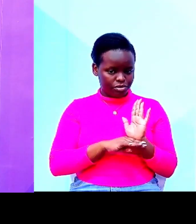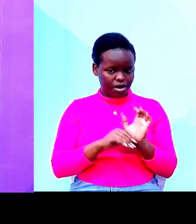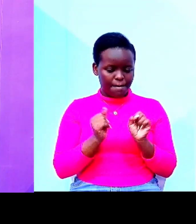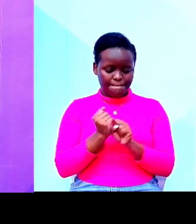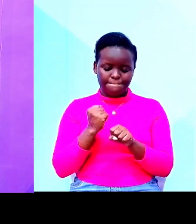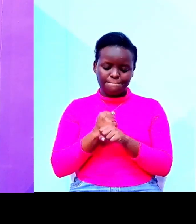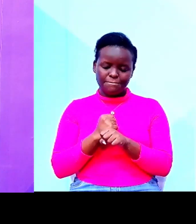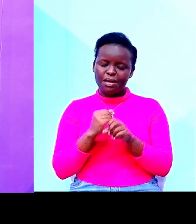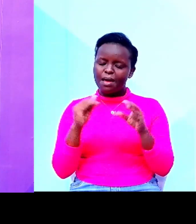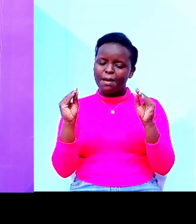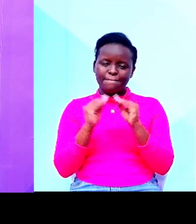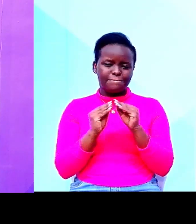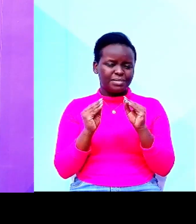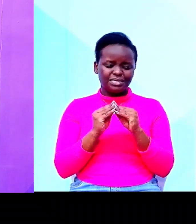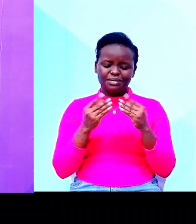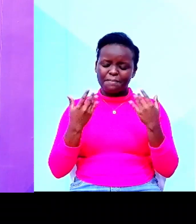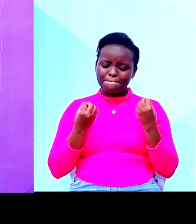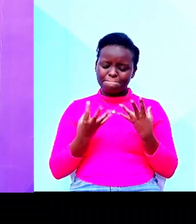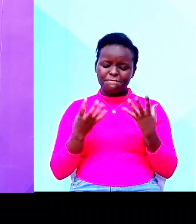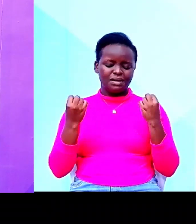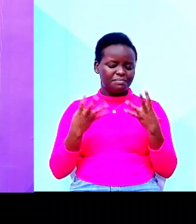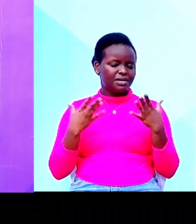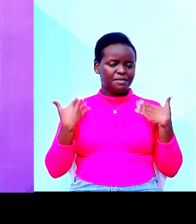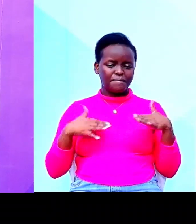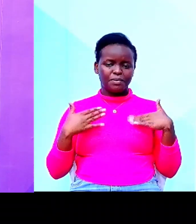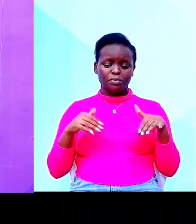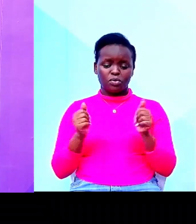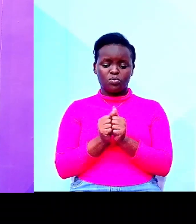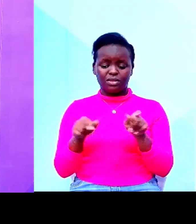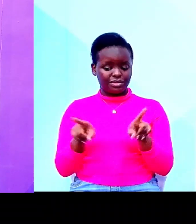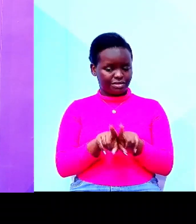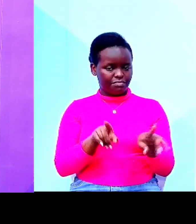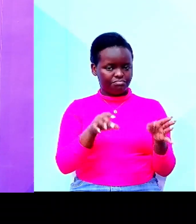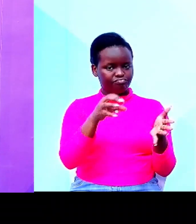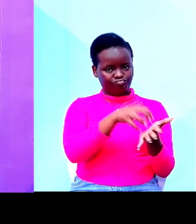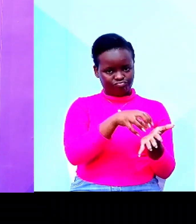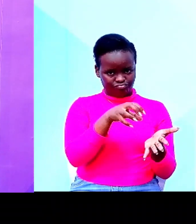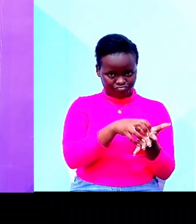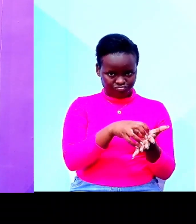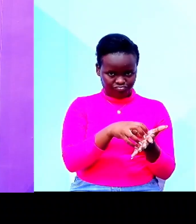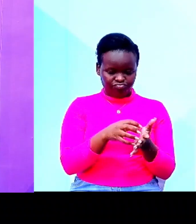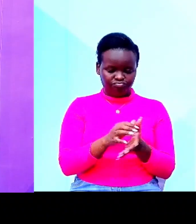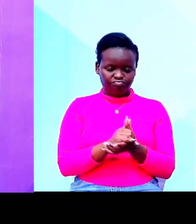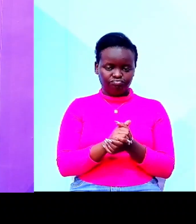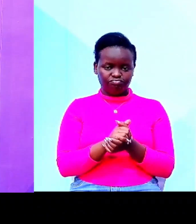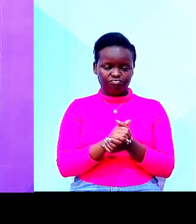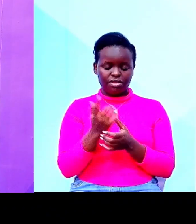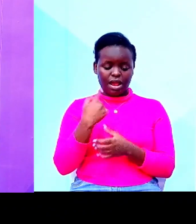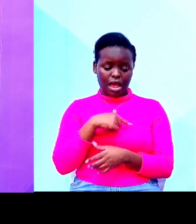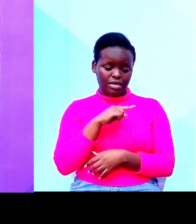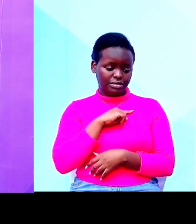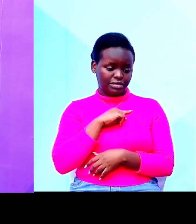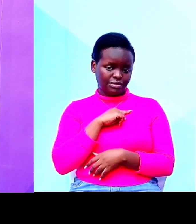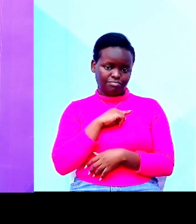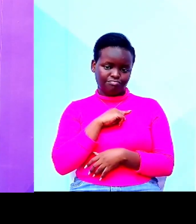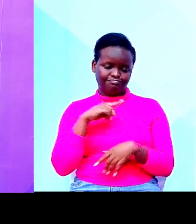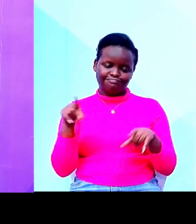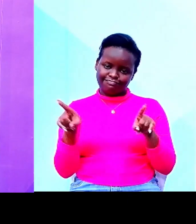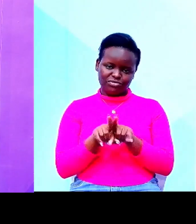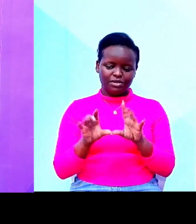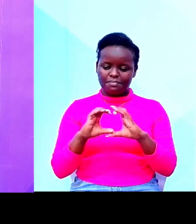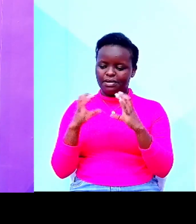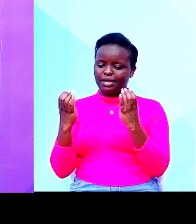many people living with epilepsy, and we were in the same